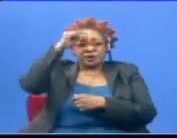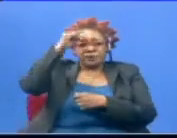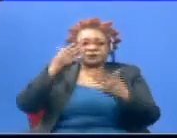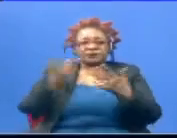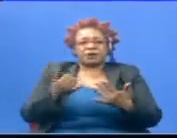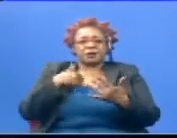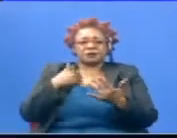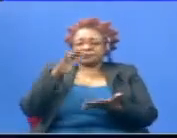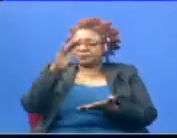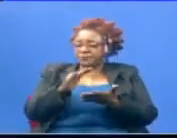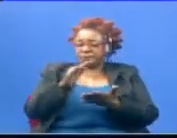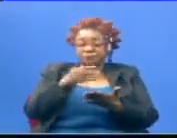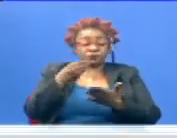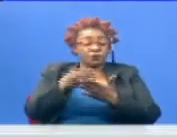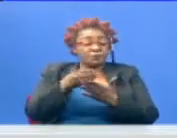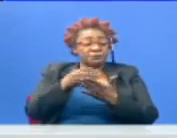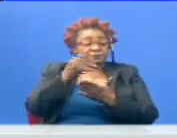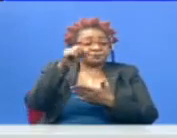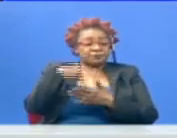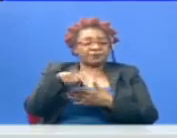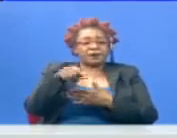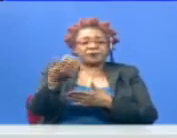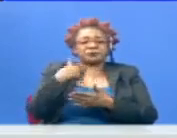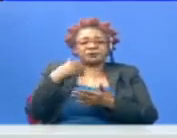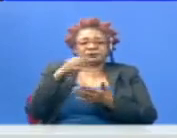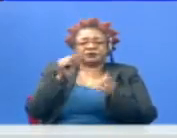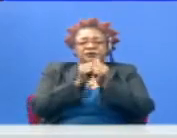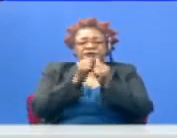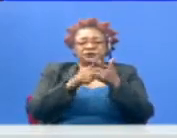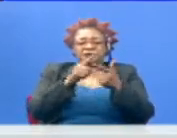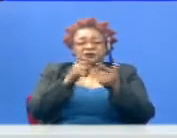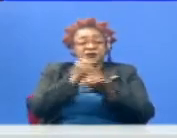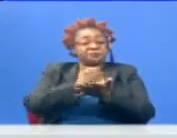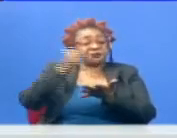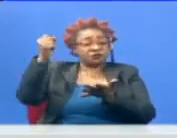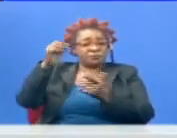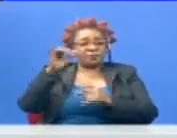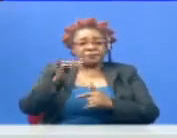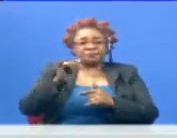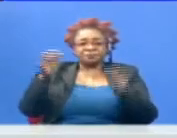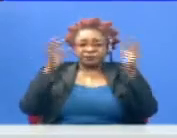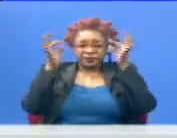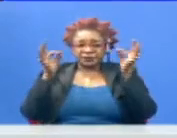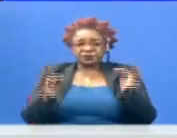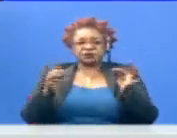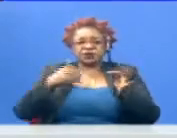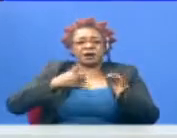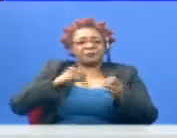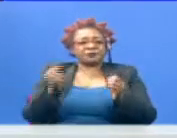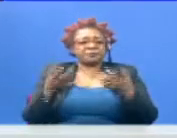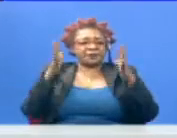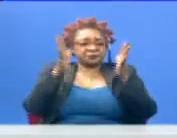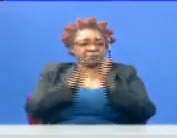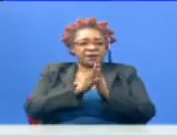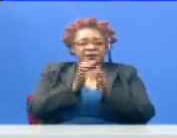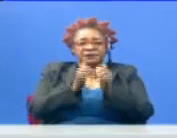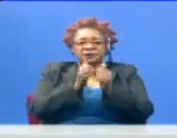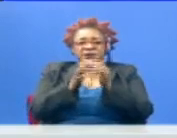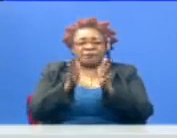country after a 10-year suspension. Now, the landmark decision has been lauded by scientists, no